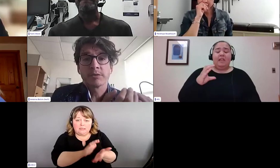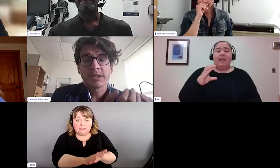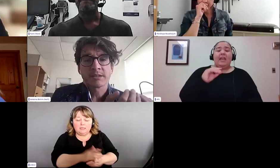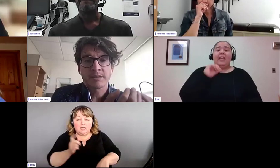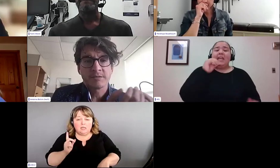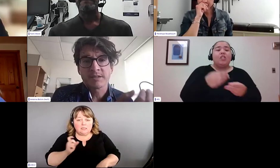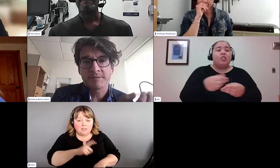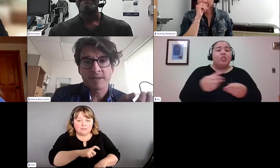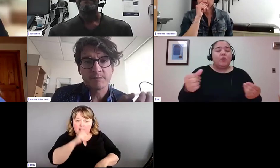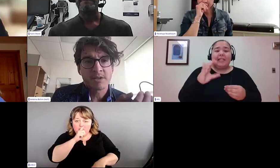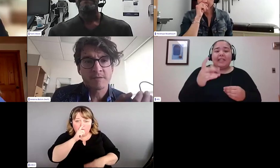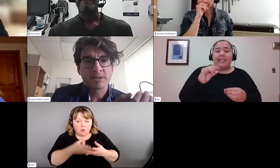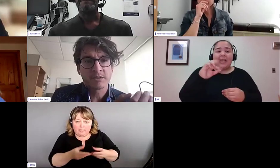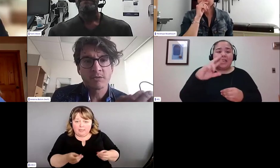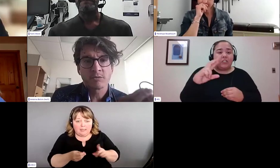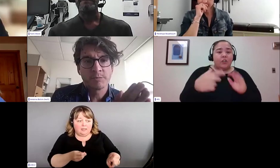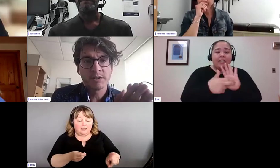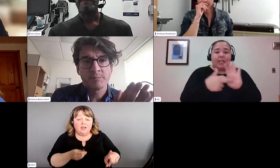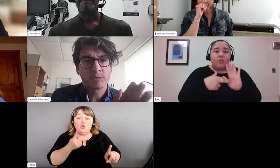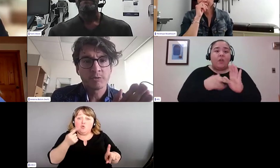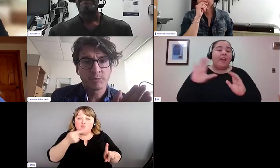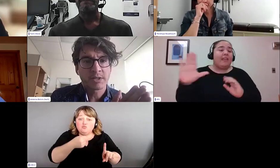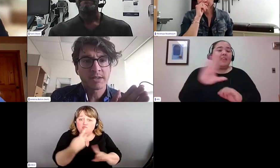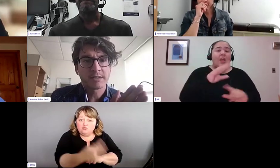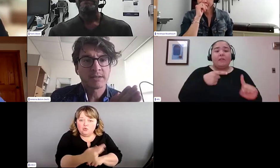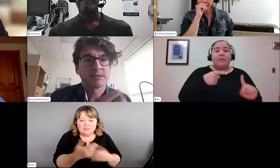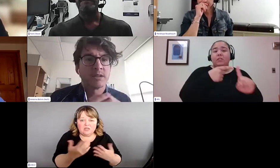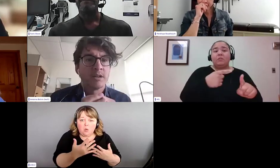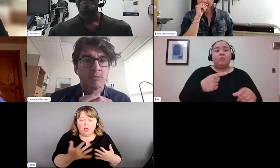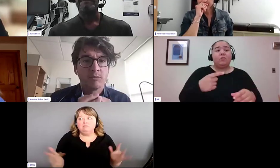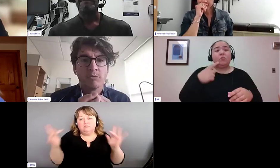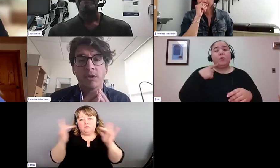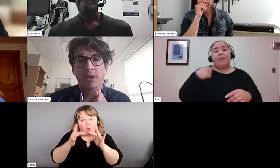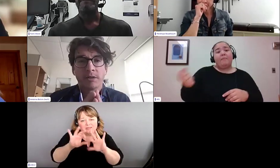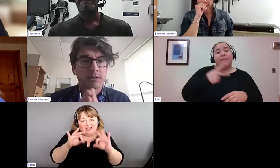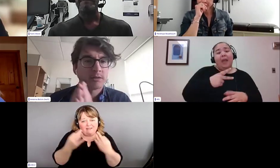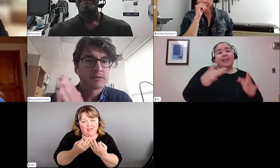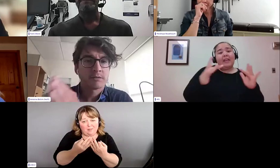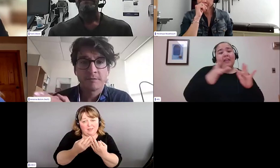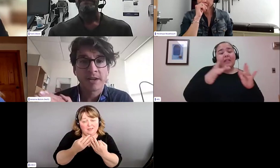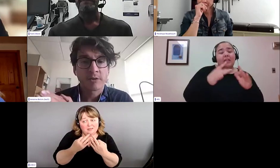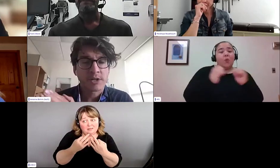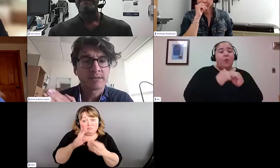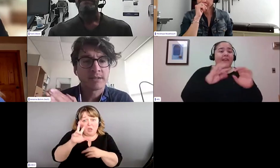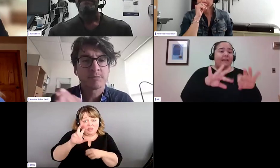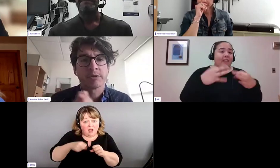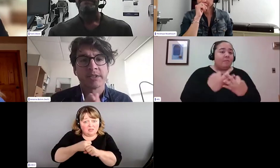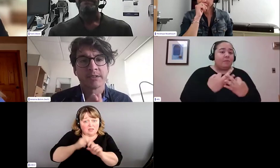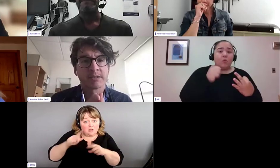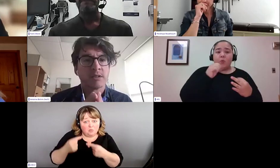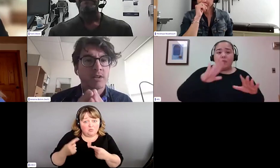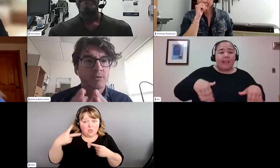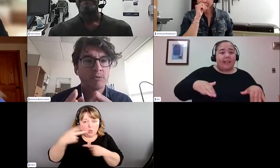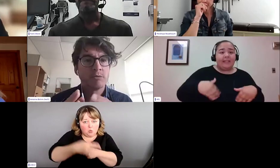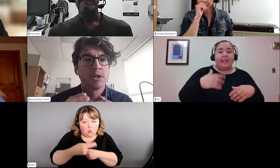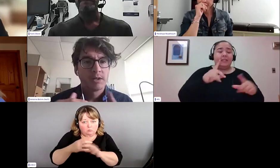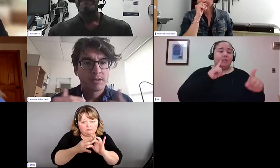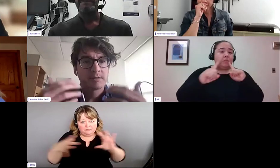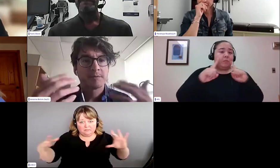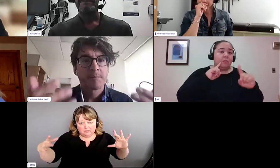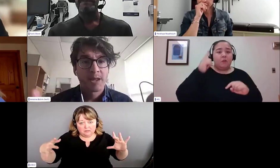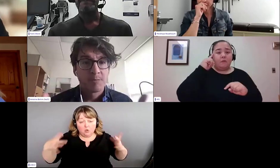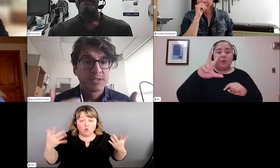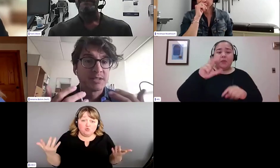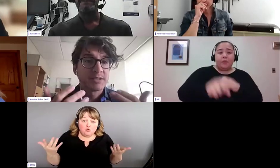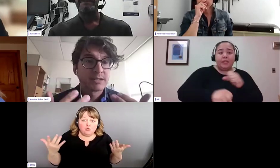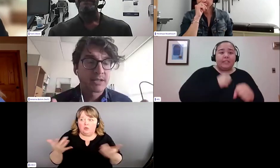incurable cancer diagnosis, and their objective is to get back in contact with their family who they haven't spoken with in 30 years, or